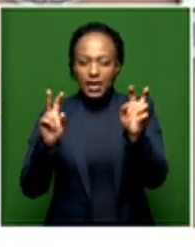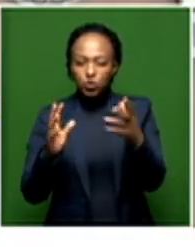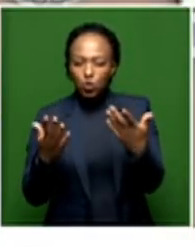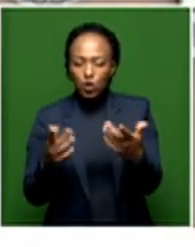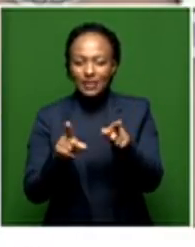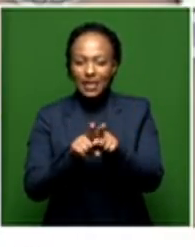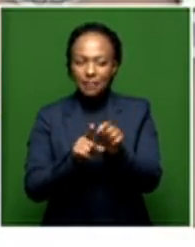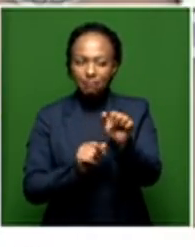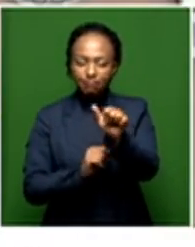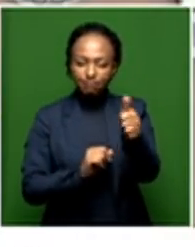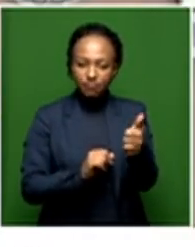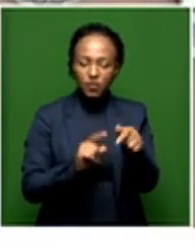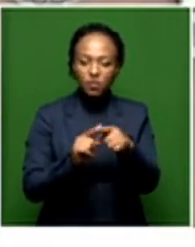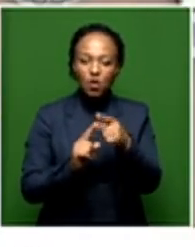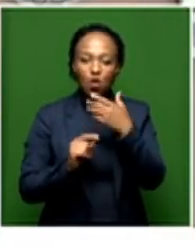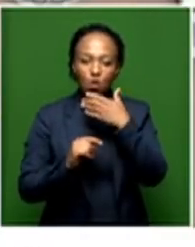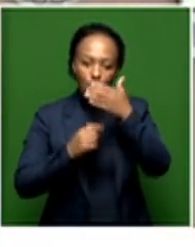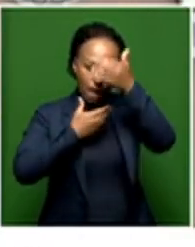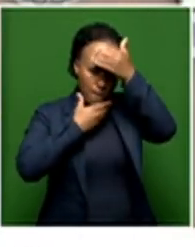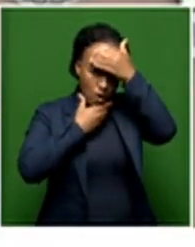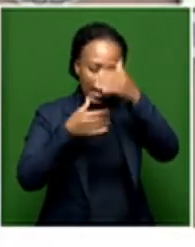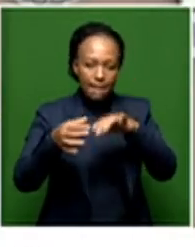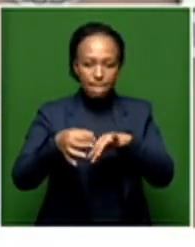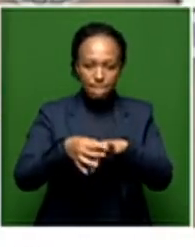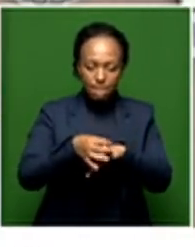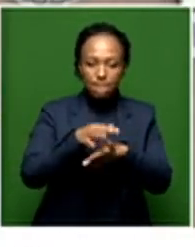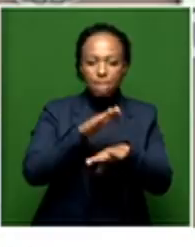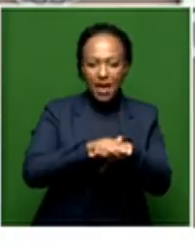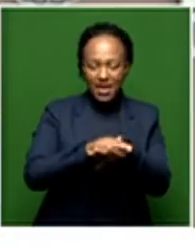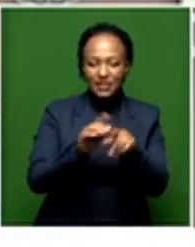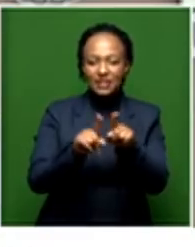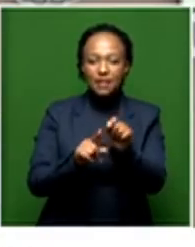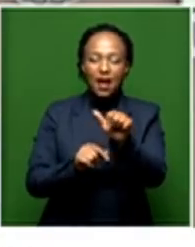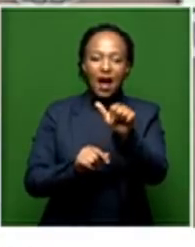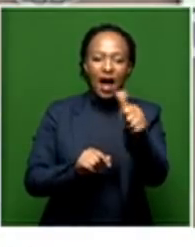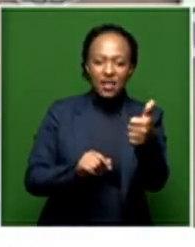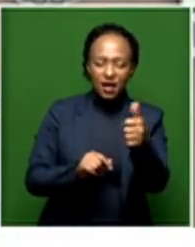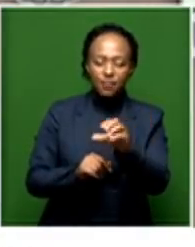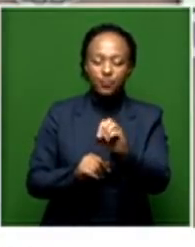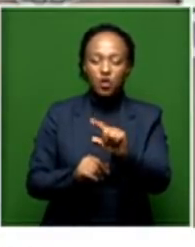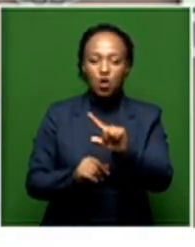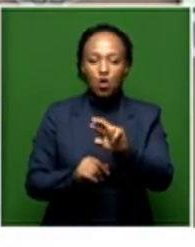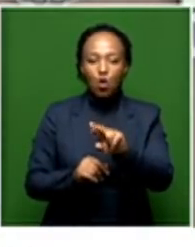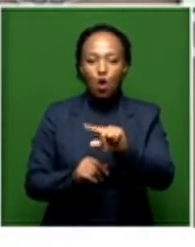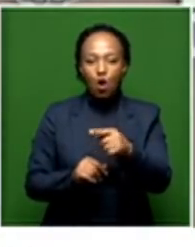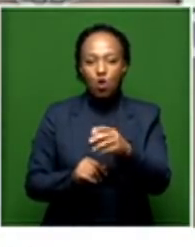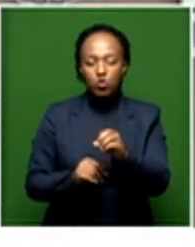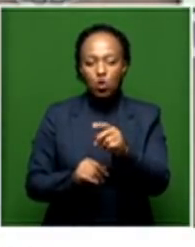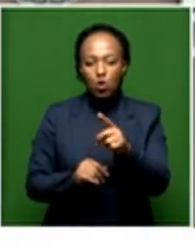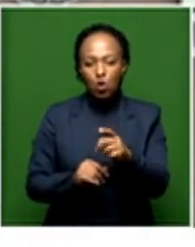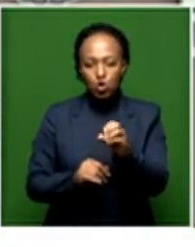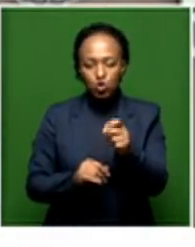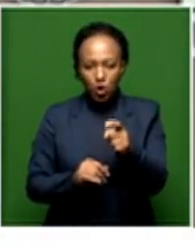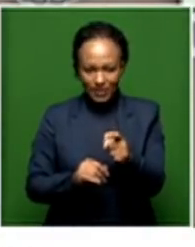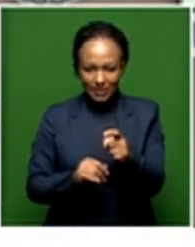just that, if you look at Muslim marriages as well, and some other Orthodox Christian marriages where people tend to get